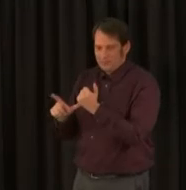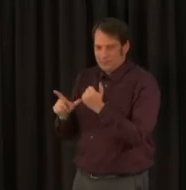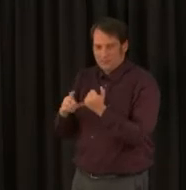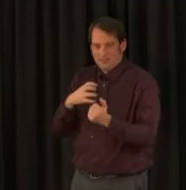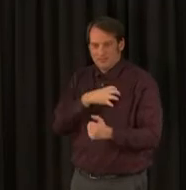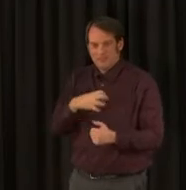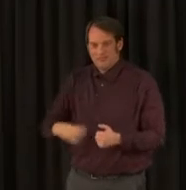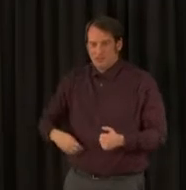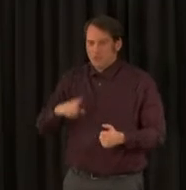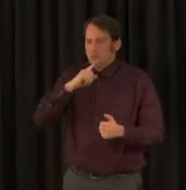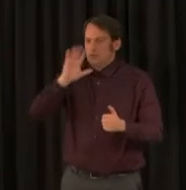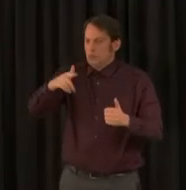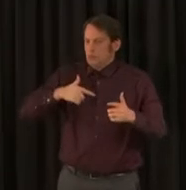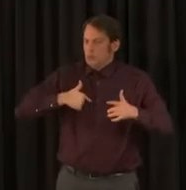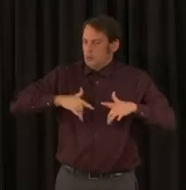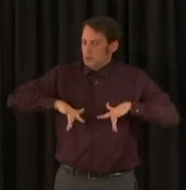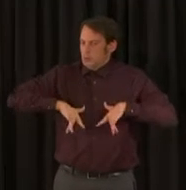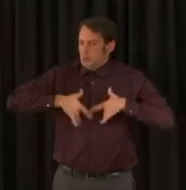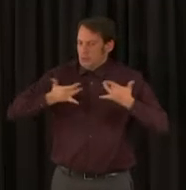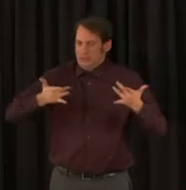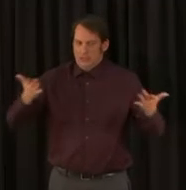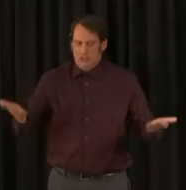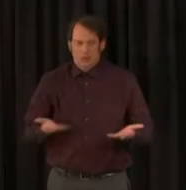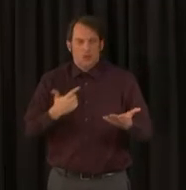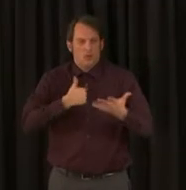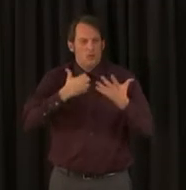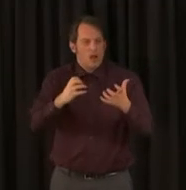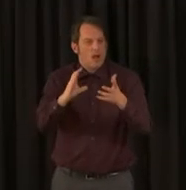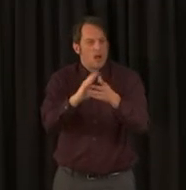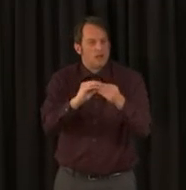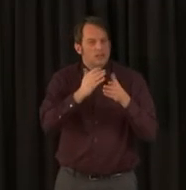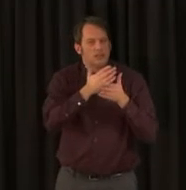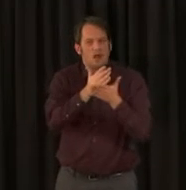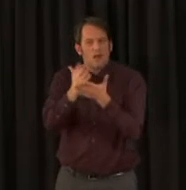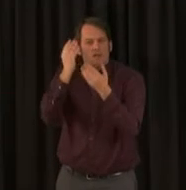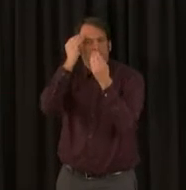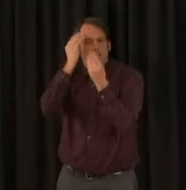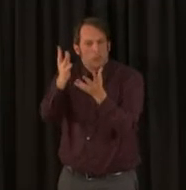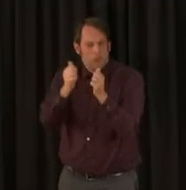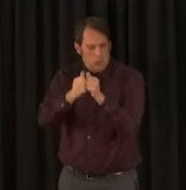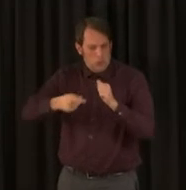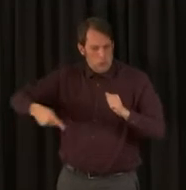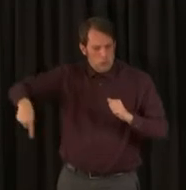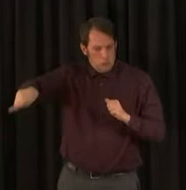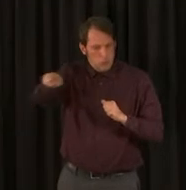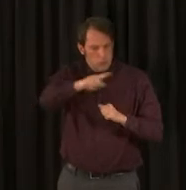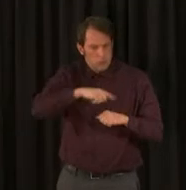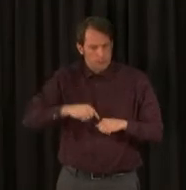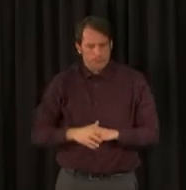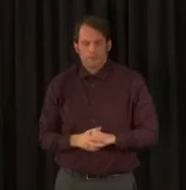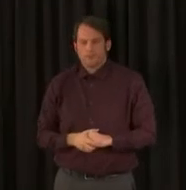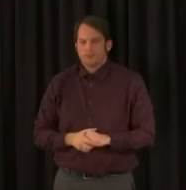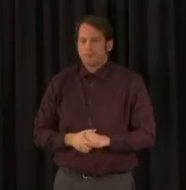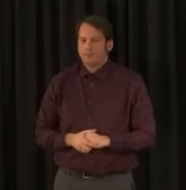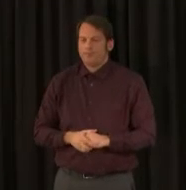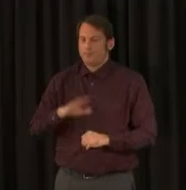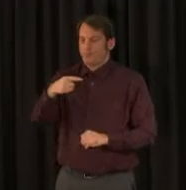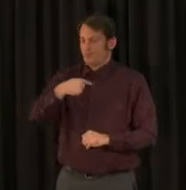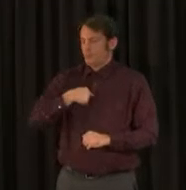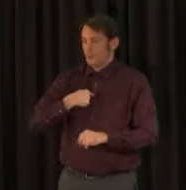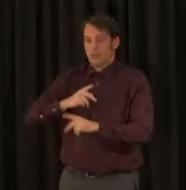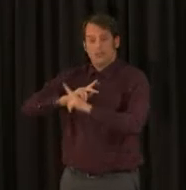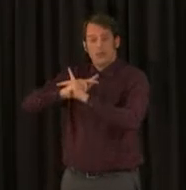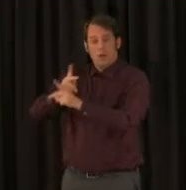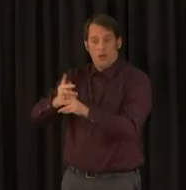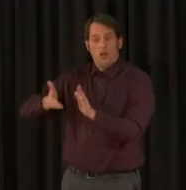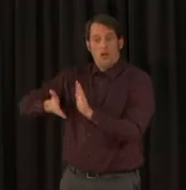glad to be here to share some of this information. So as she said, I'm the Loan Operations Manager at